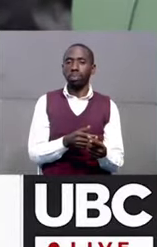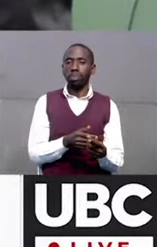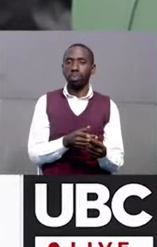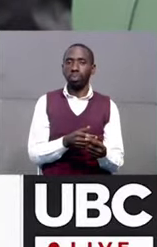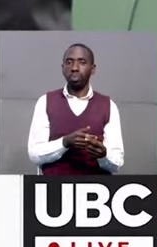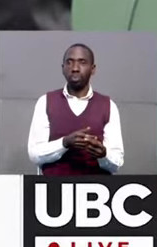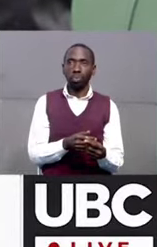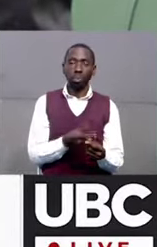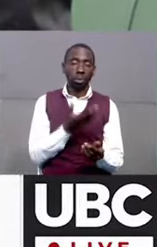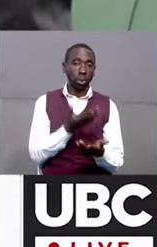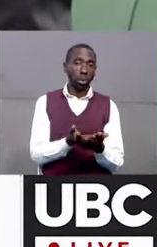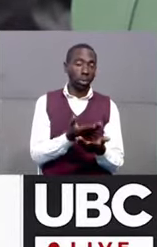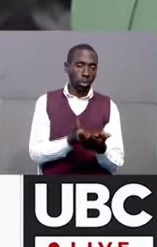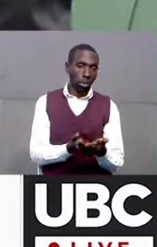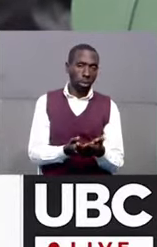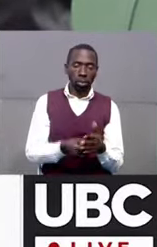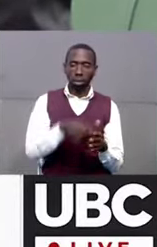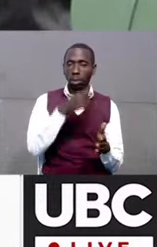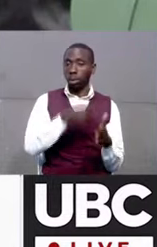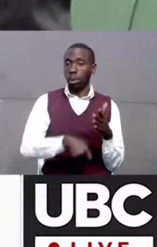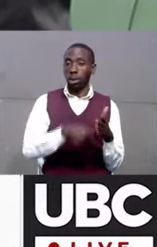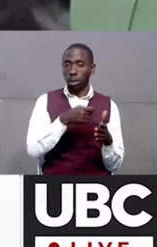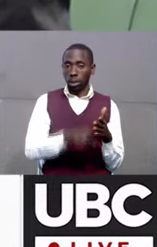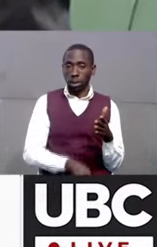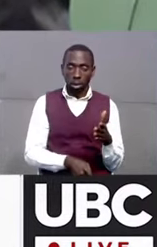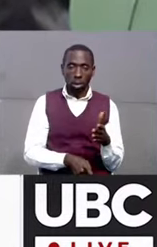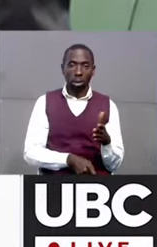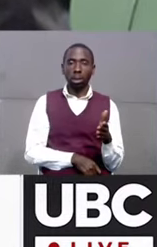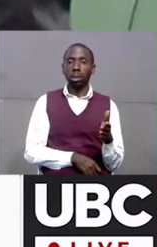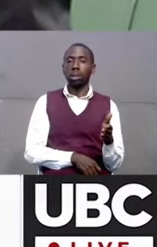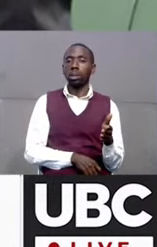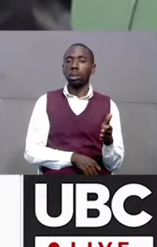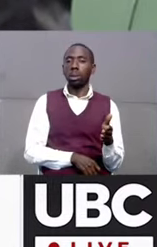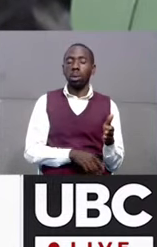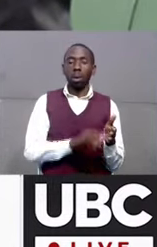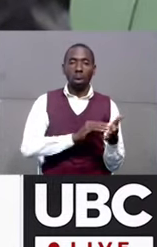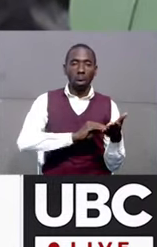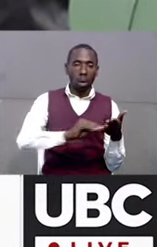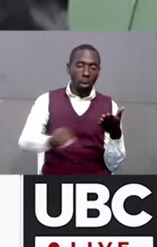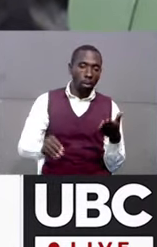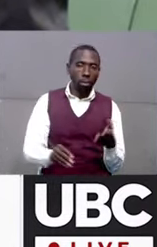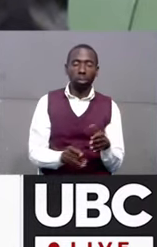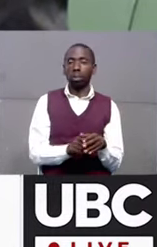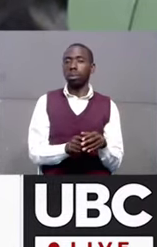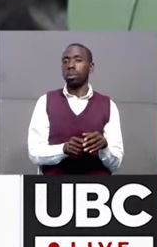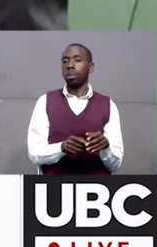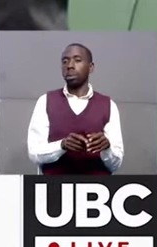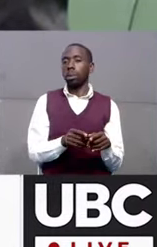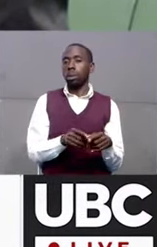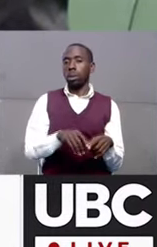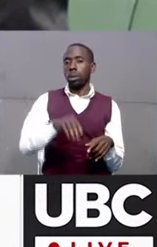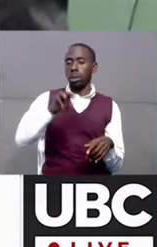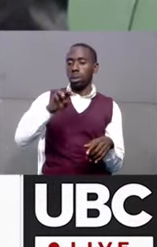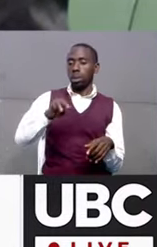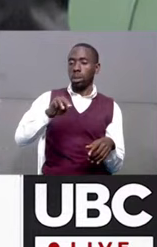a request for tax waiver of tax arrears for